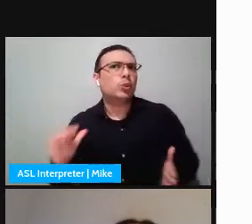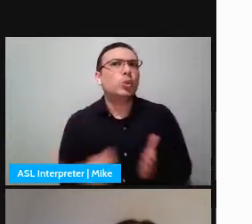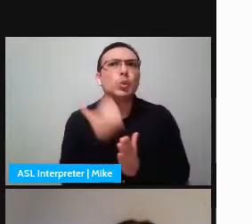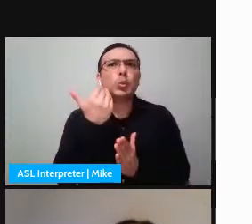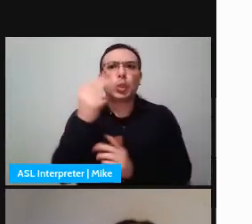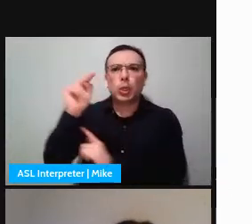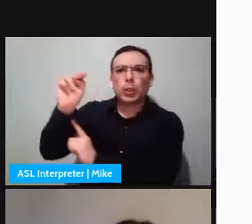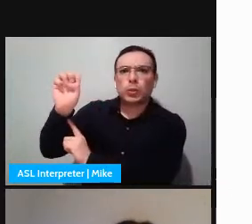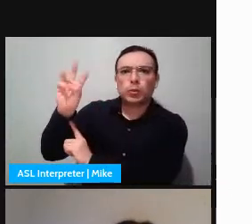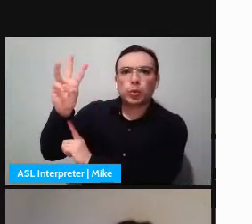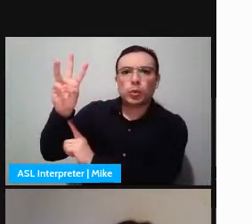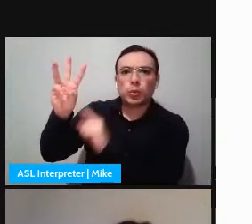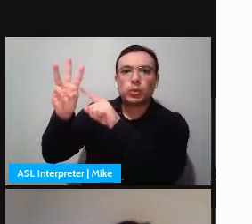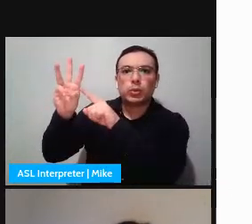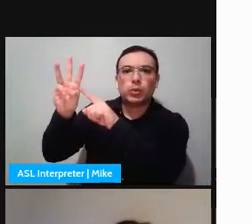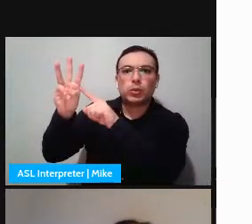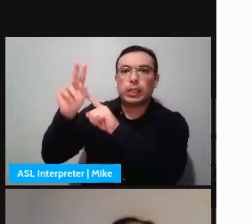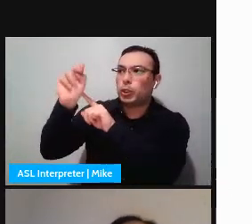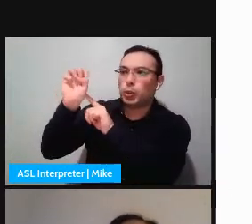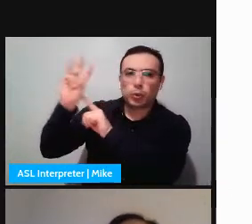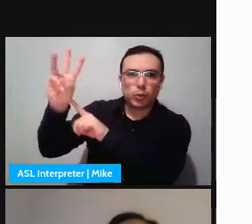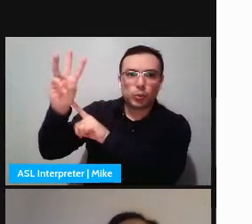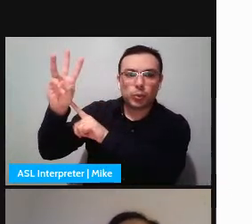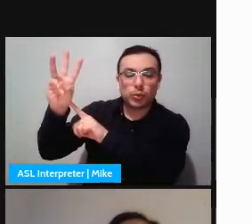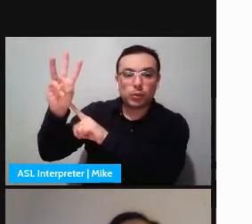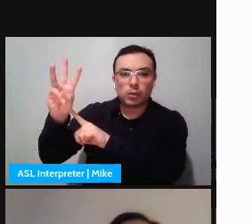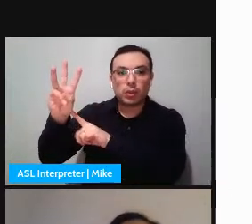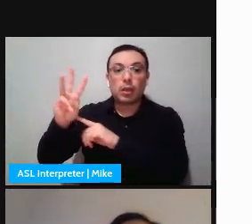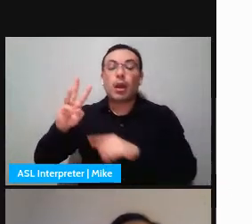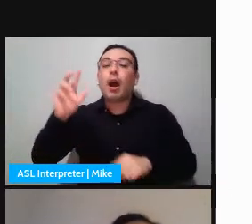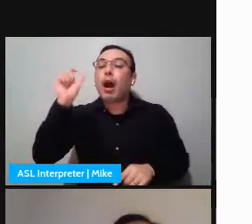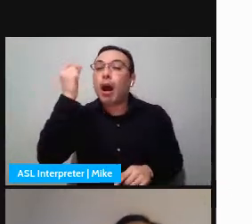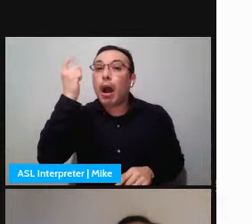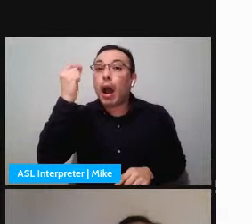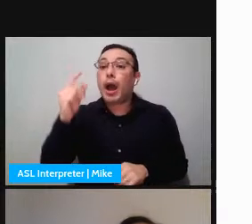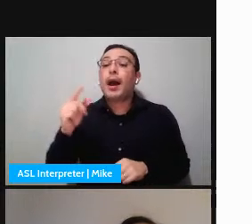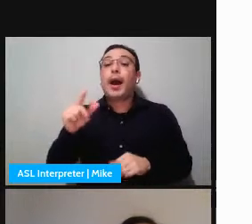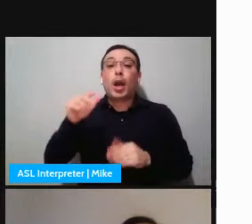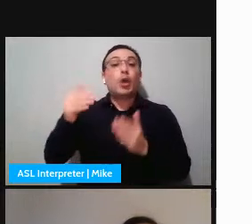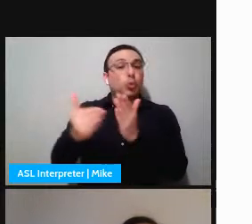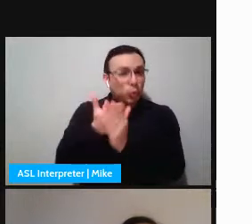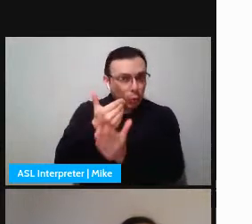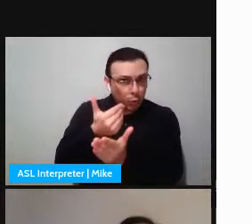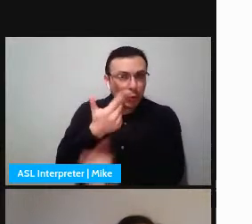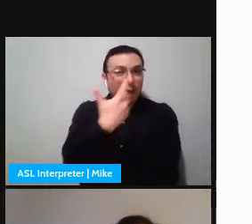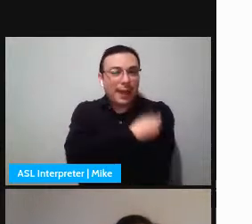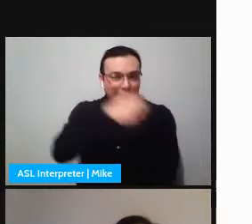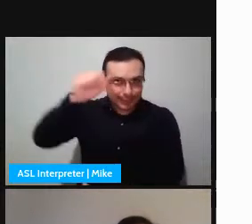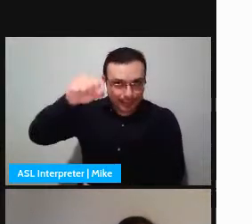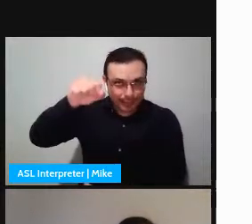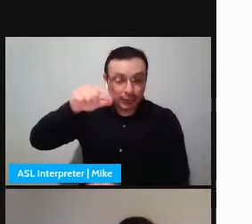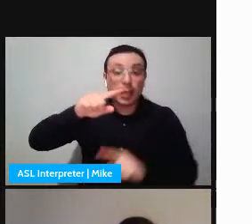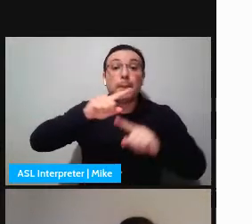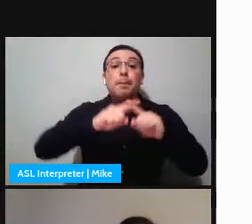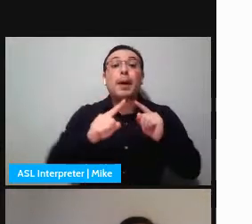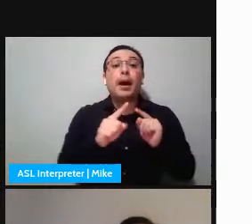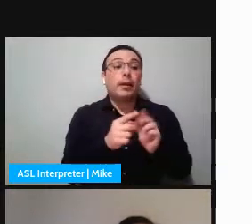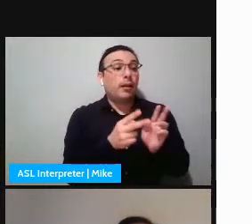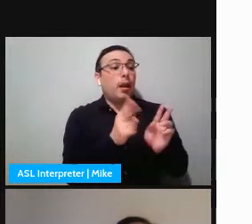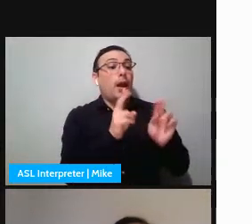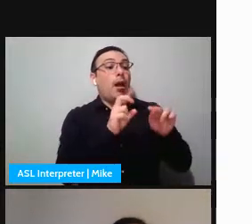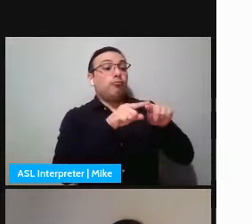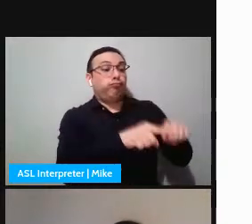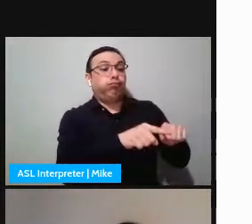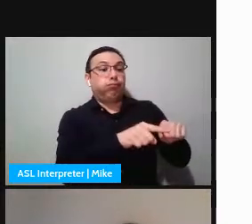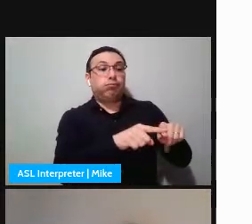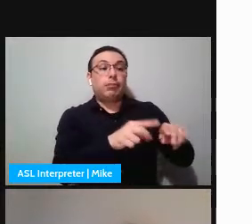been marketed in a vaccine in this way. But mRNA being used in treatments actually is not new and had been worked